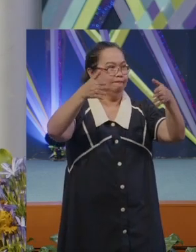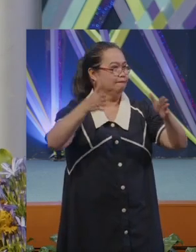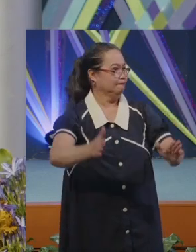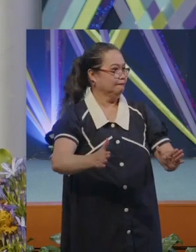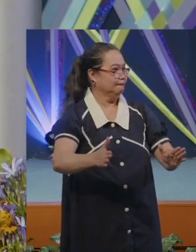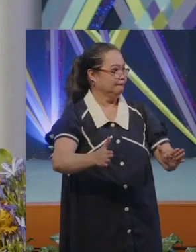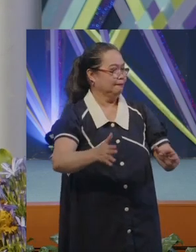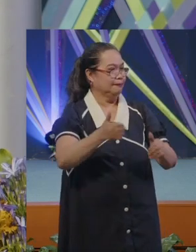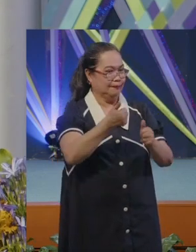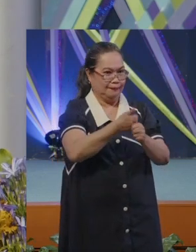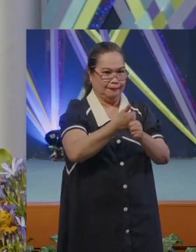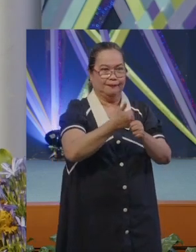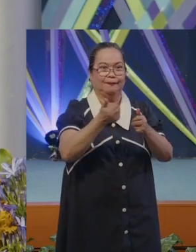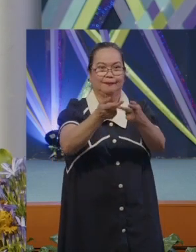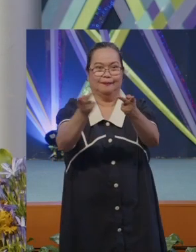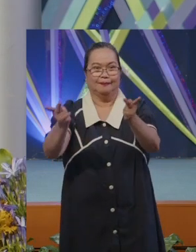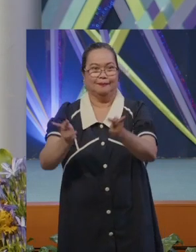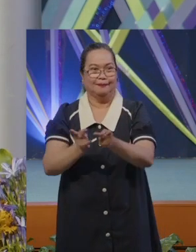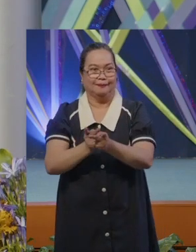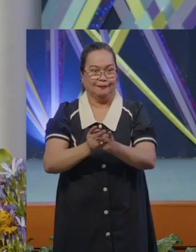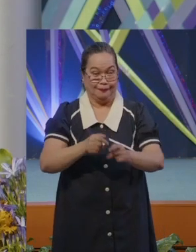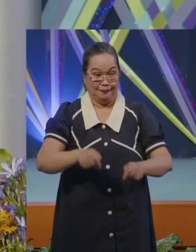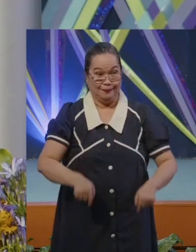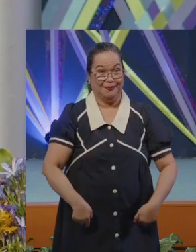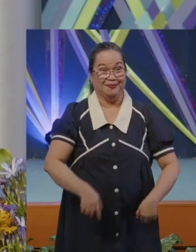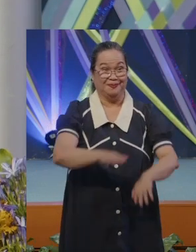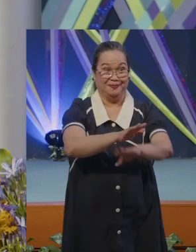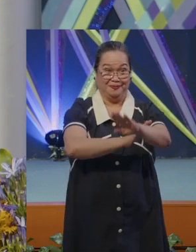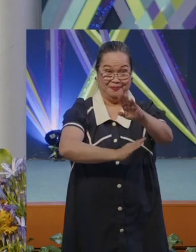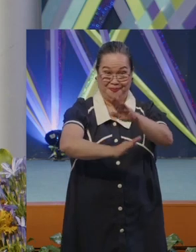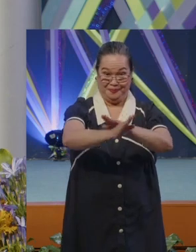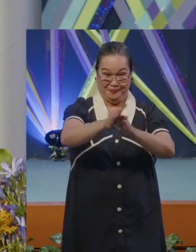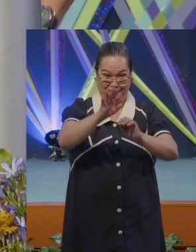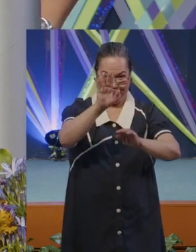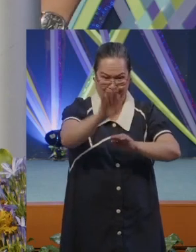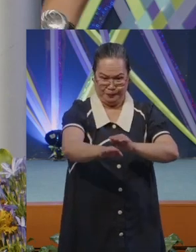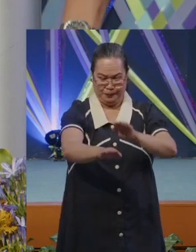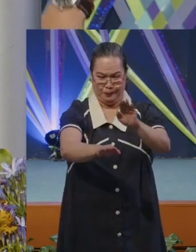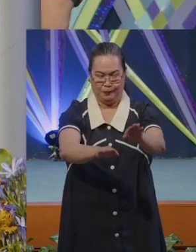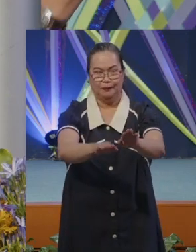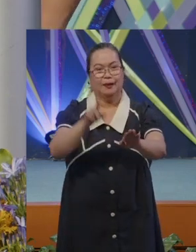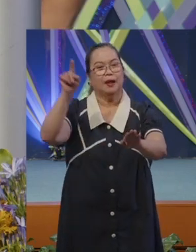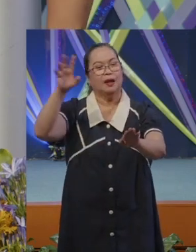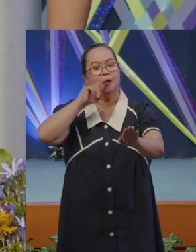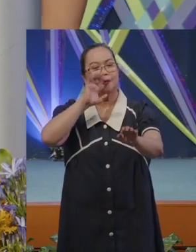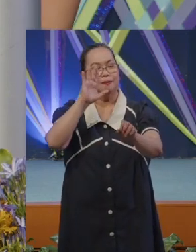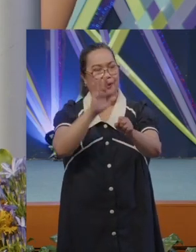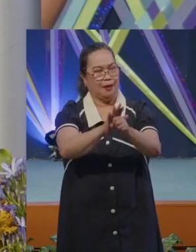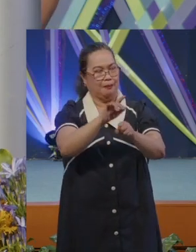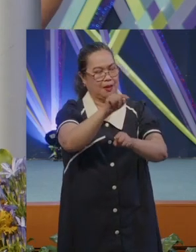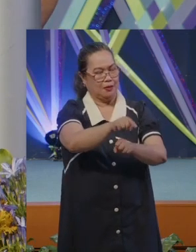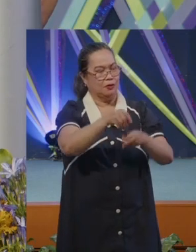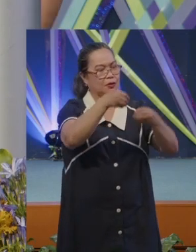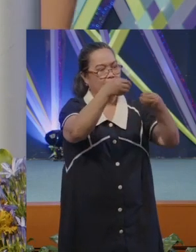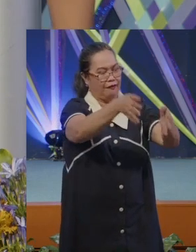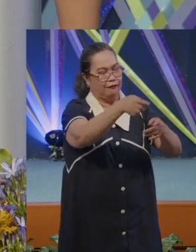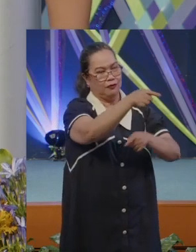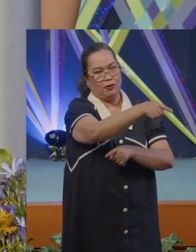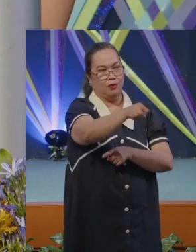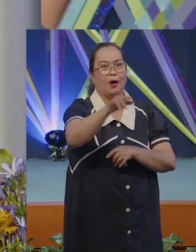place that the sole of your foot will tread upon, I have given to you, just as I promised to